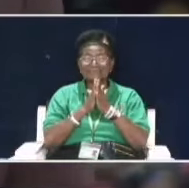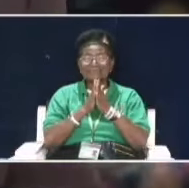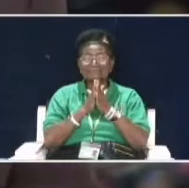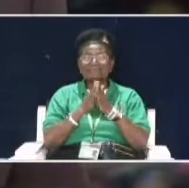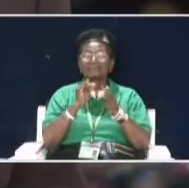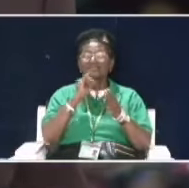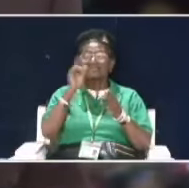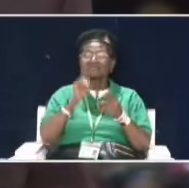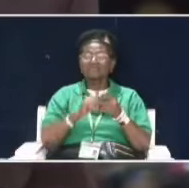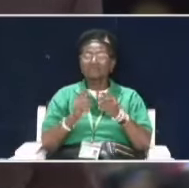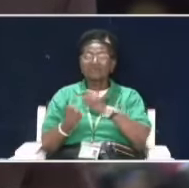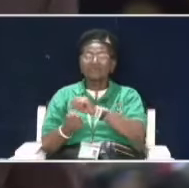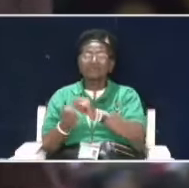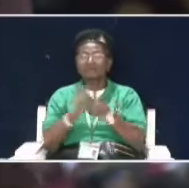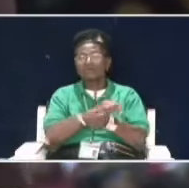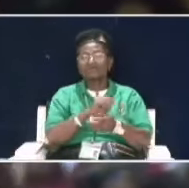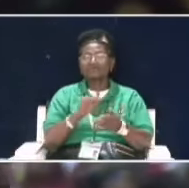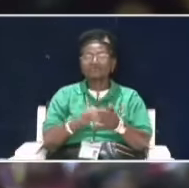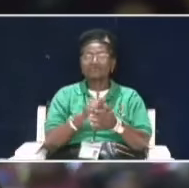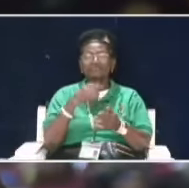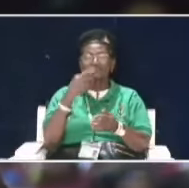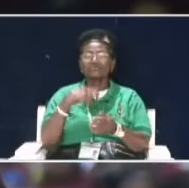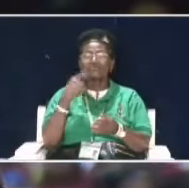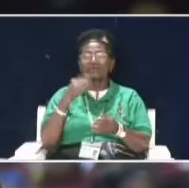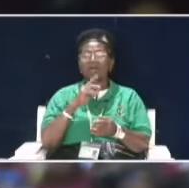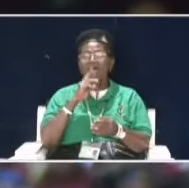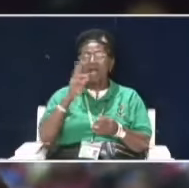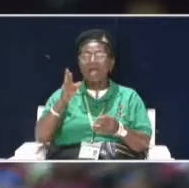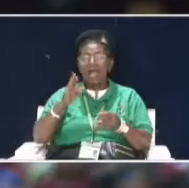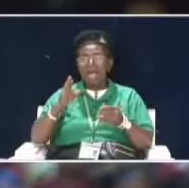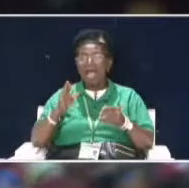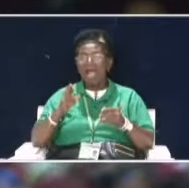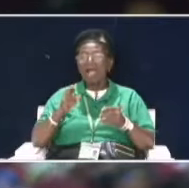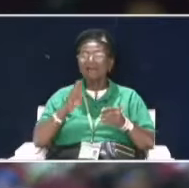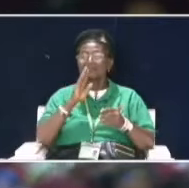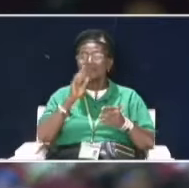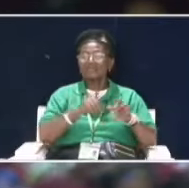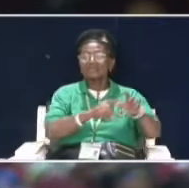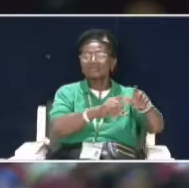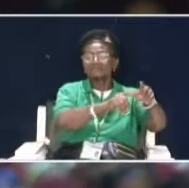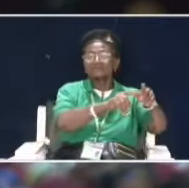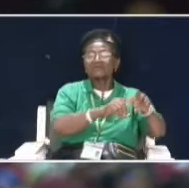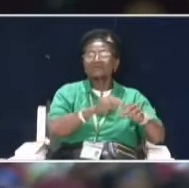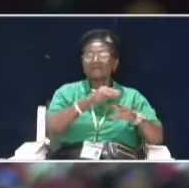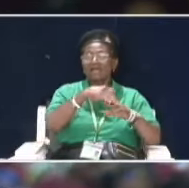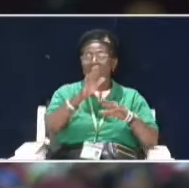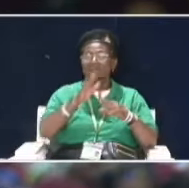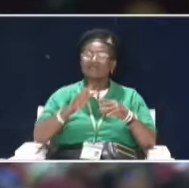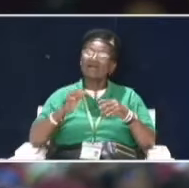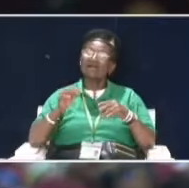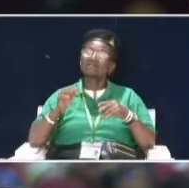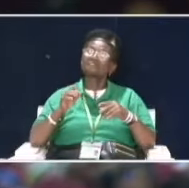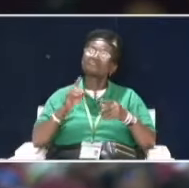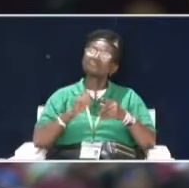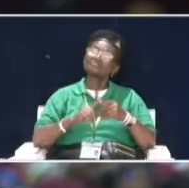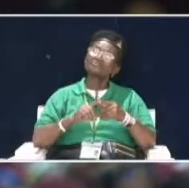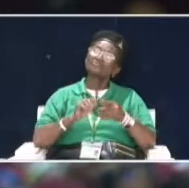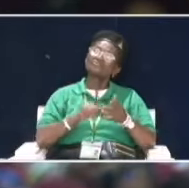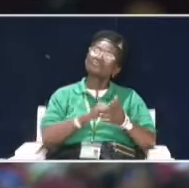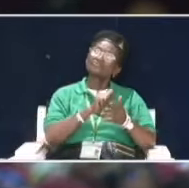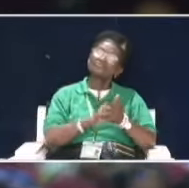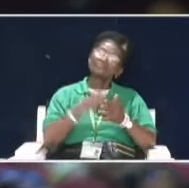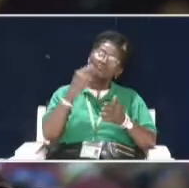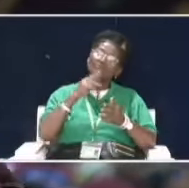is to turn those who are being pursued to those who are